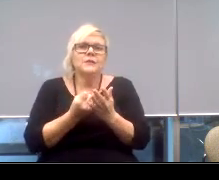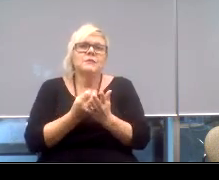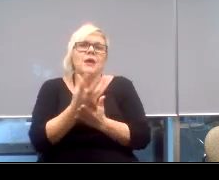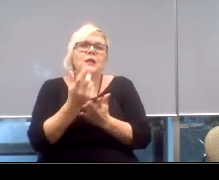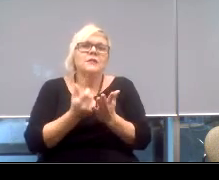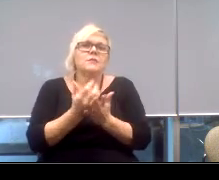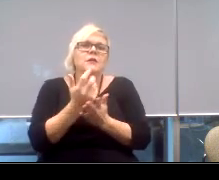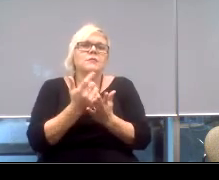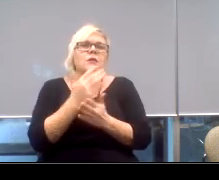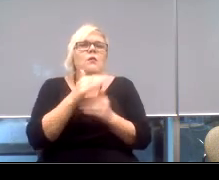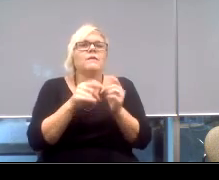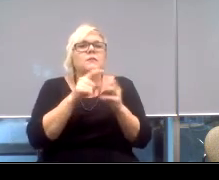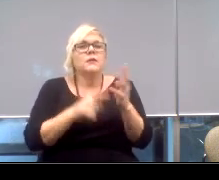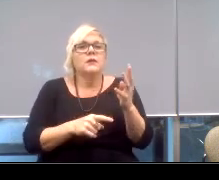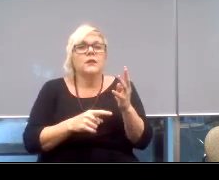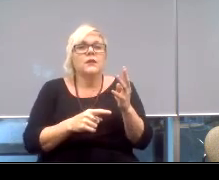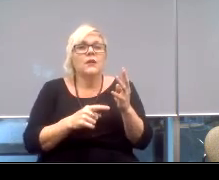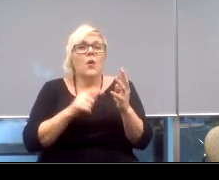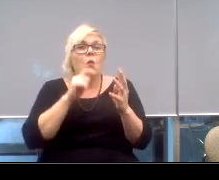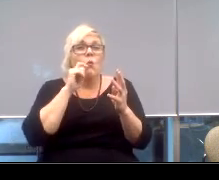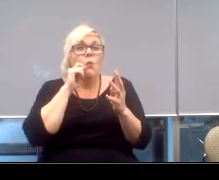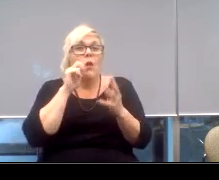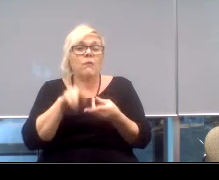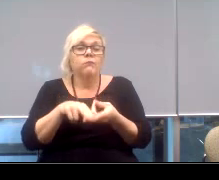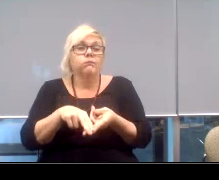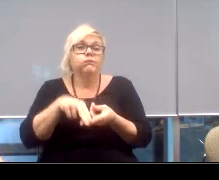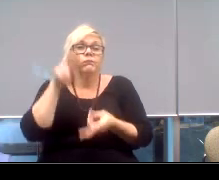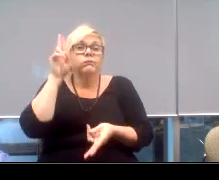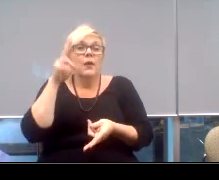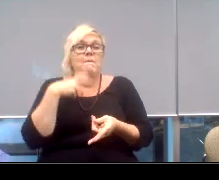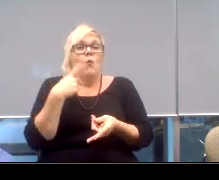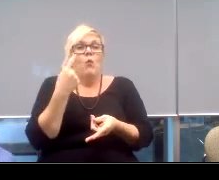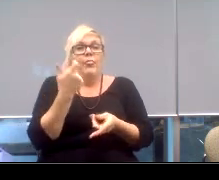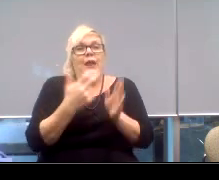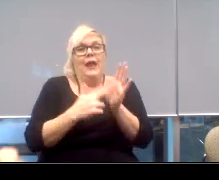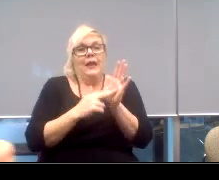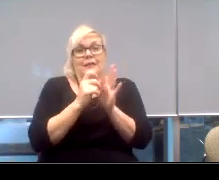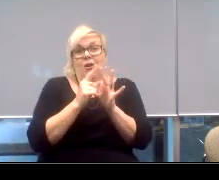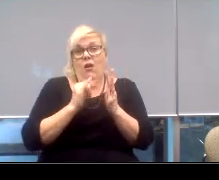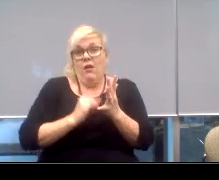would increase in 2 to 3 times the projected costs of the NDIS.